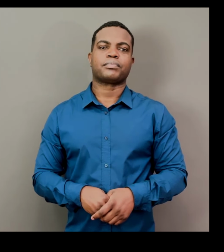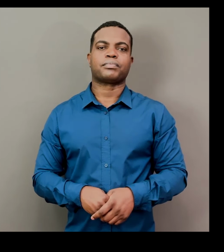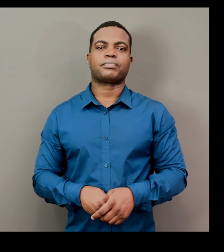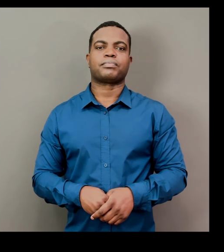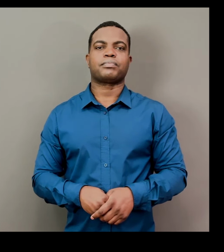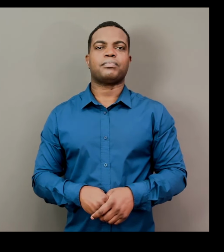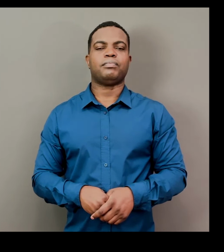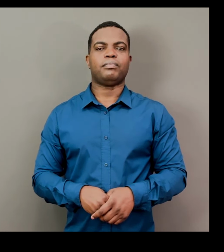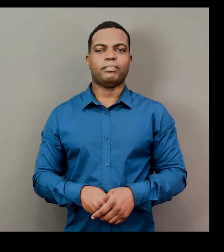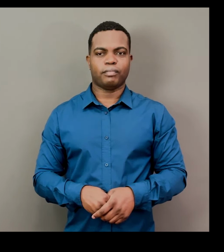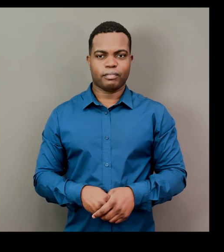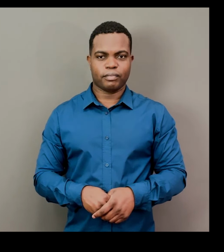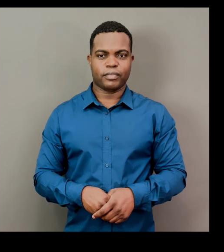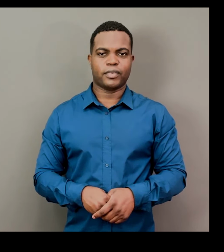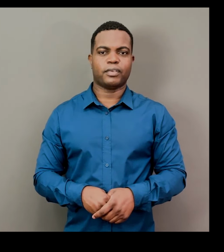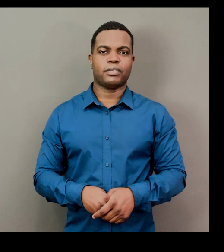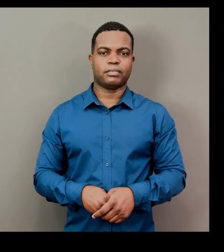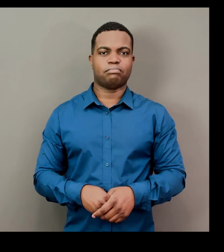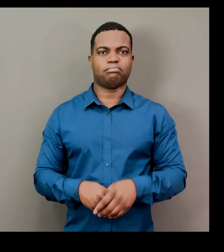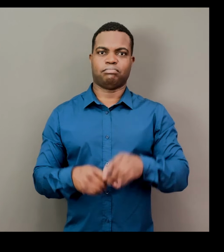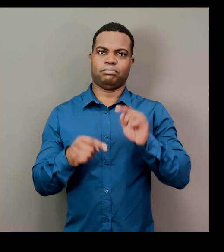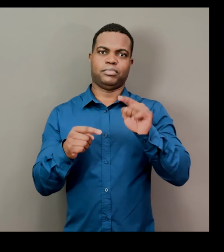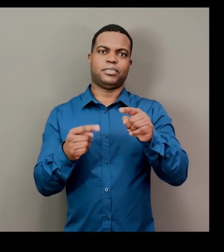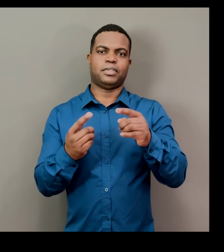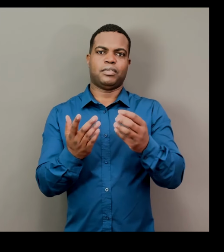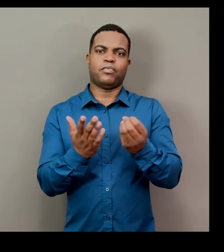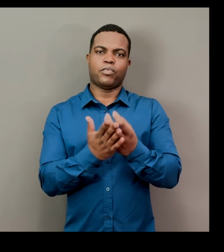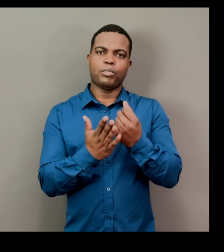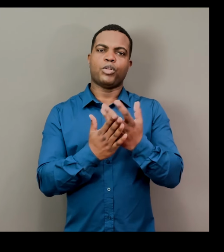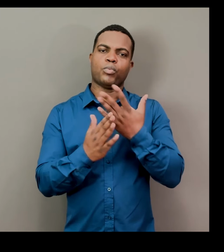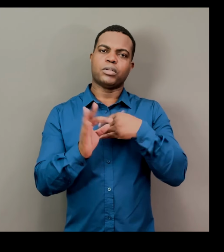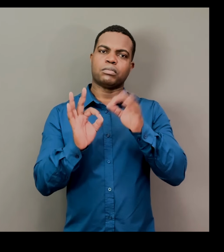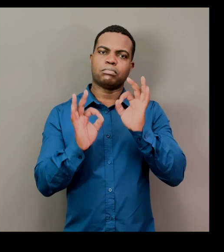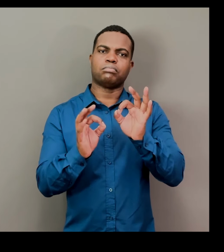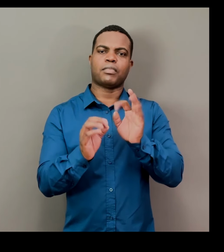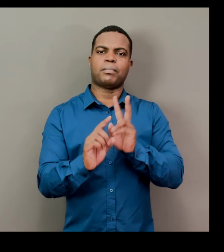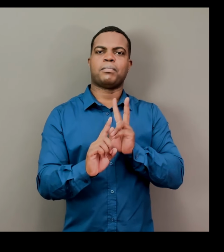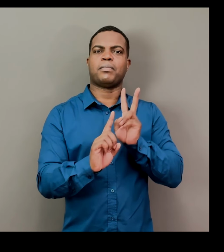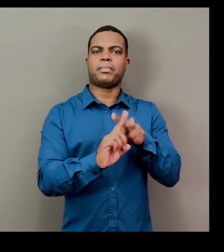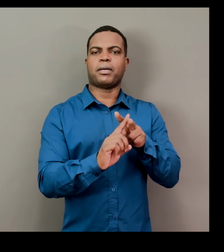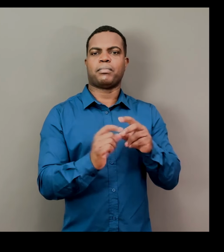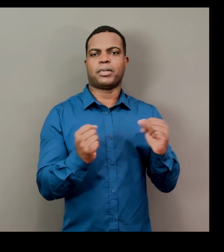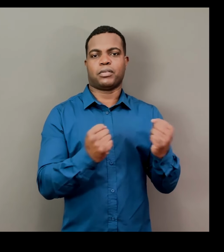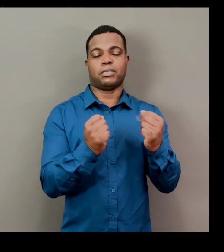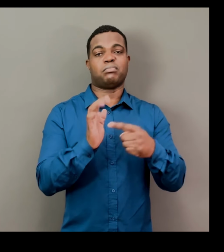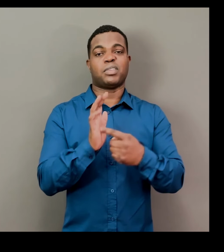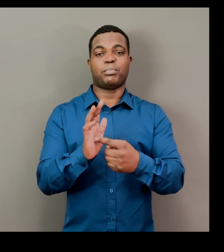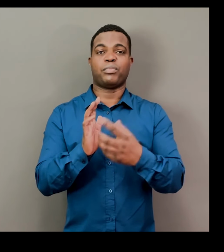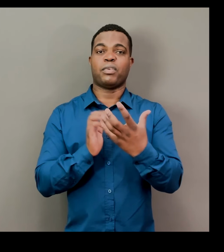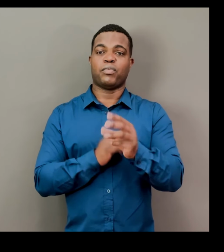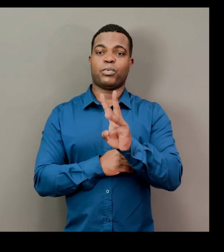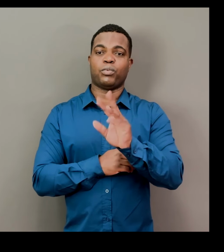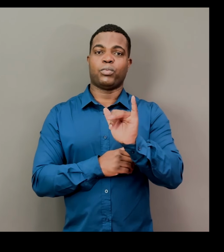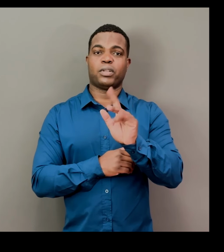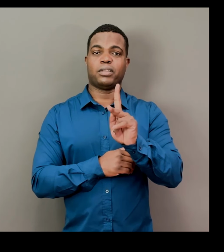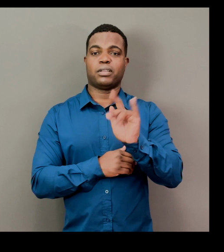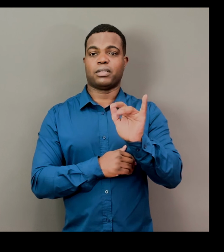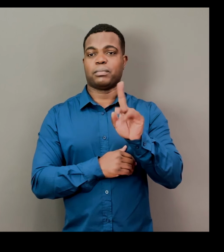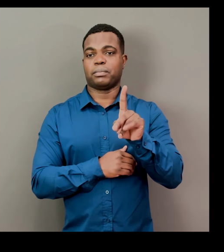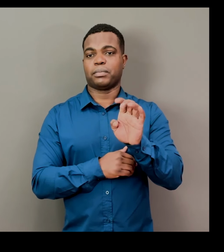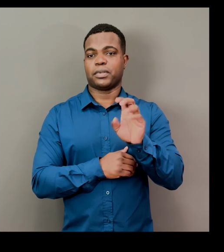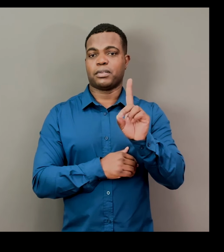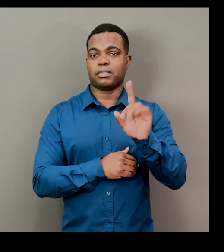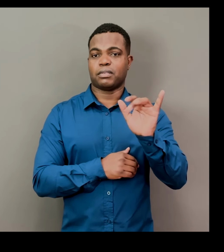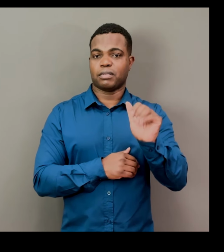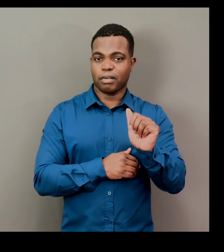by practitioners in a field to impart practice-oriented information. And then Wikipedia.